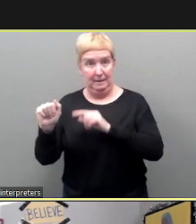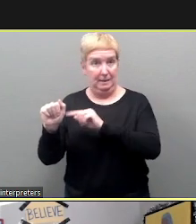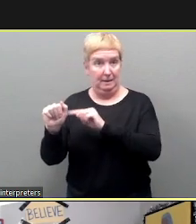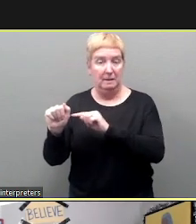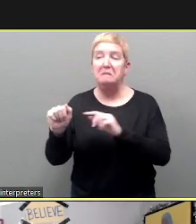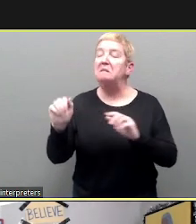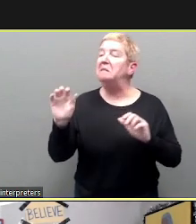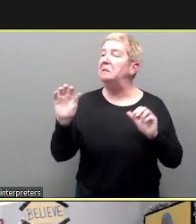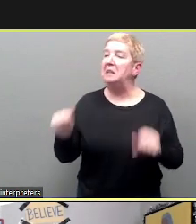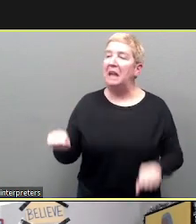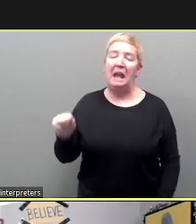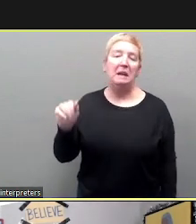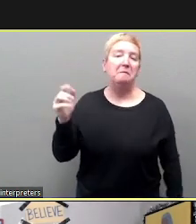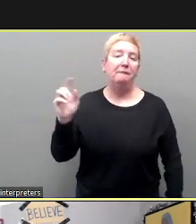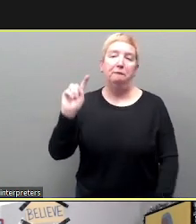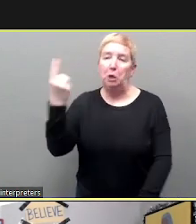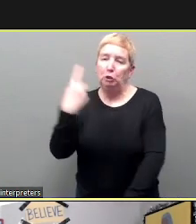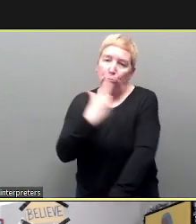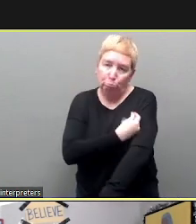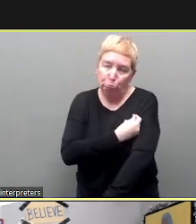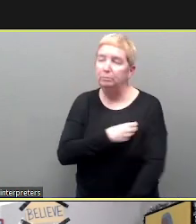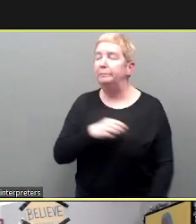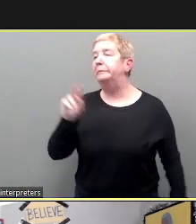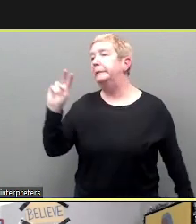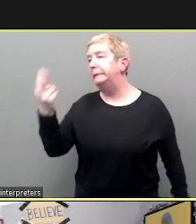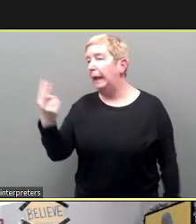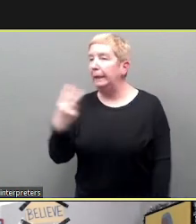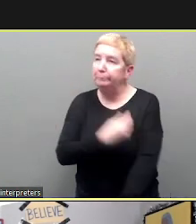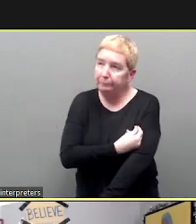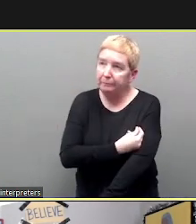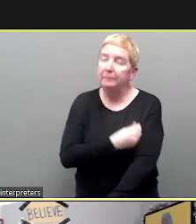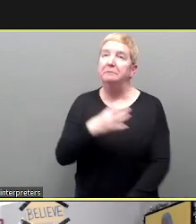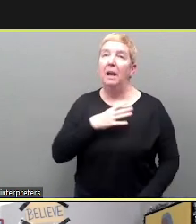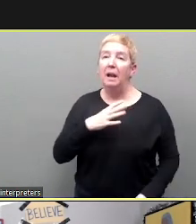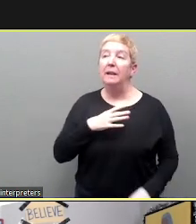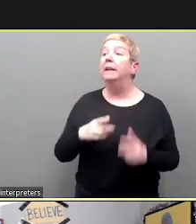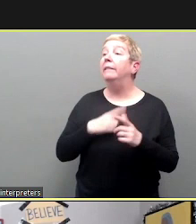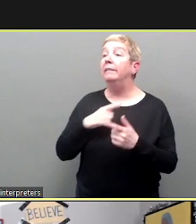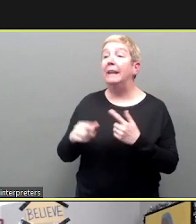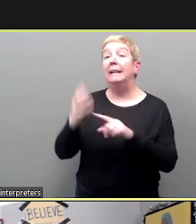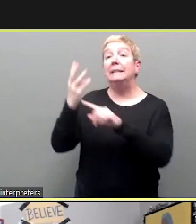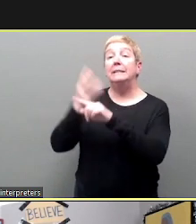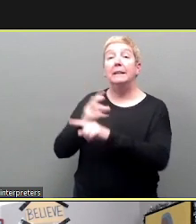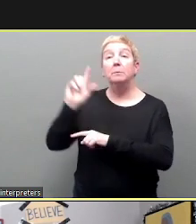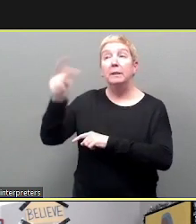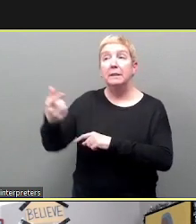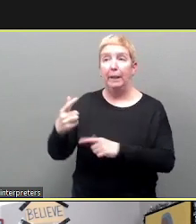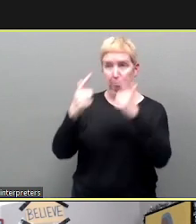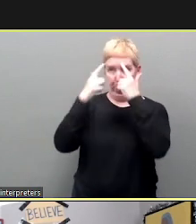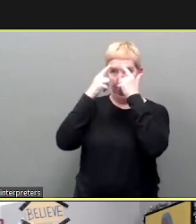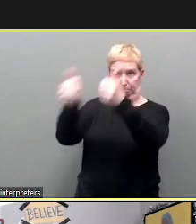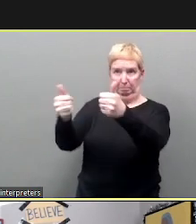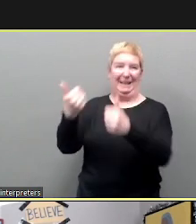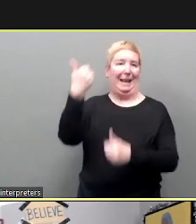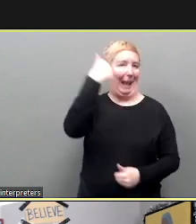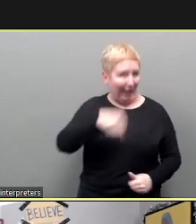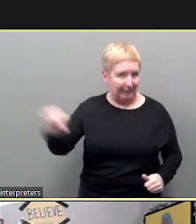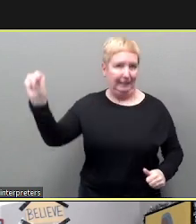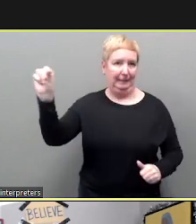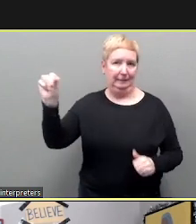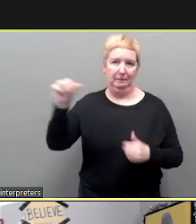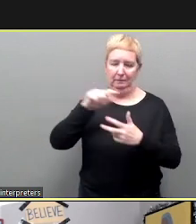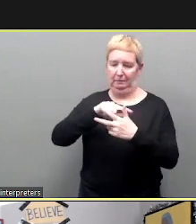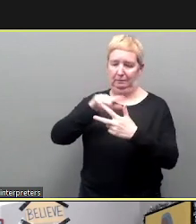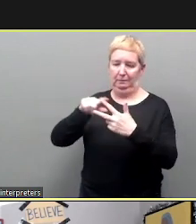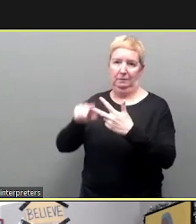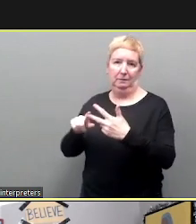your Moderna primary series, those 2 doses, and then 6 months later, you can actually get any brand of